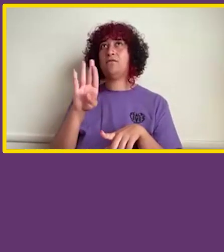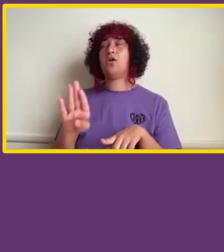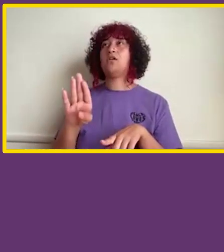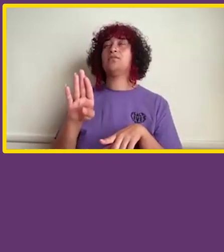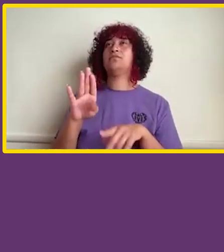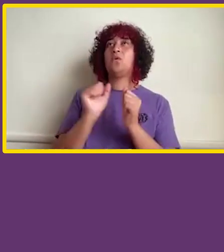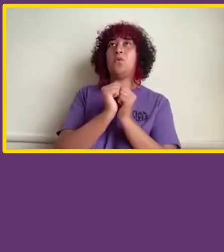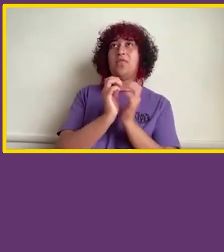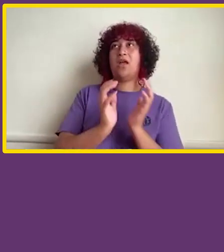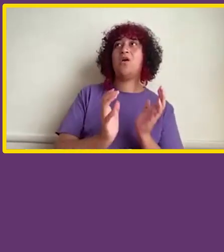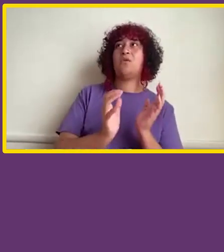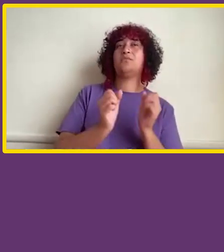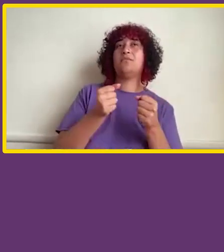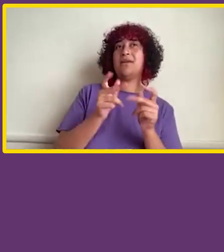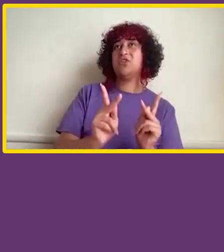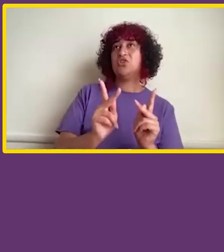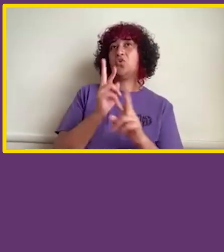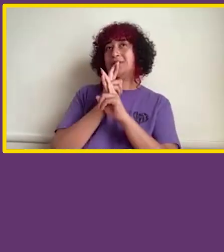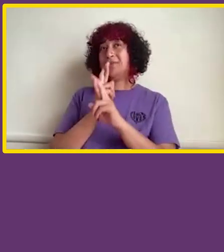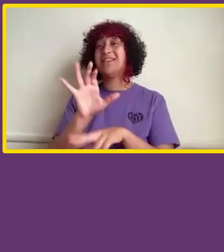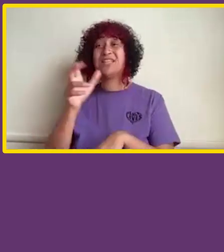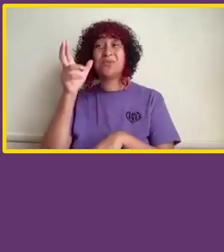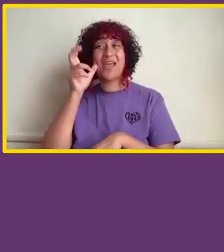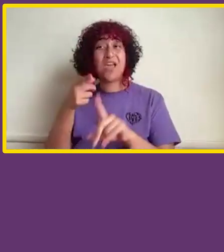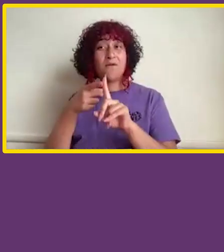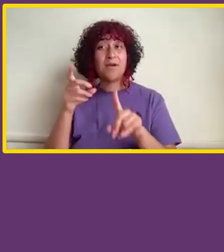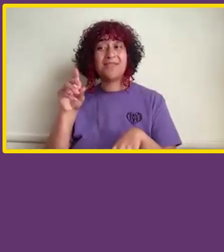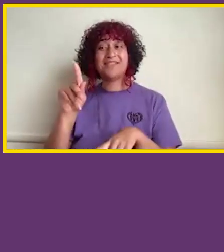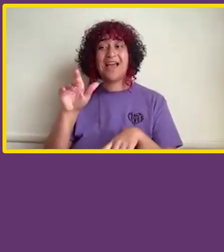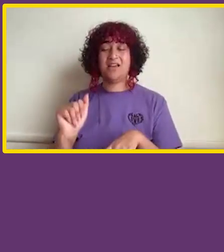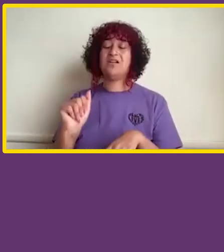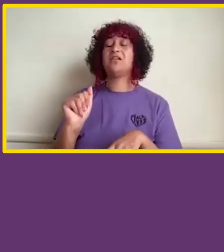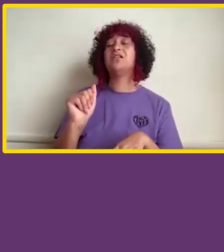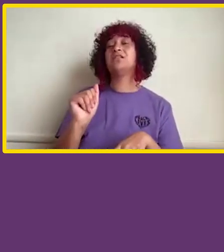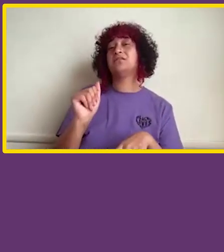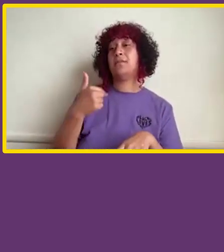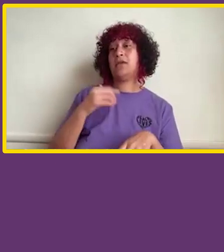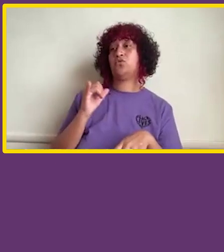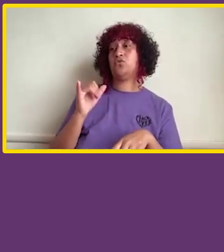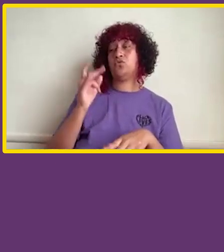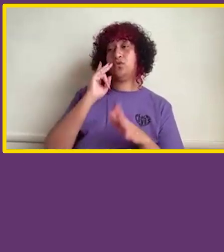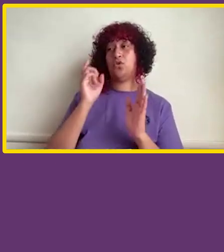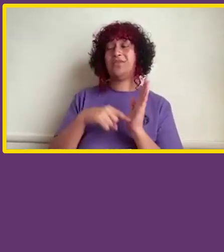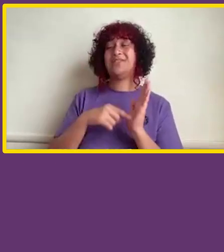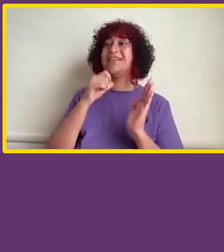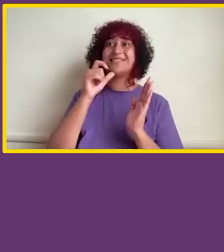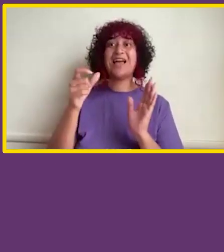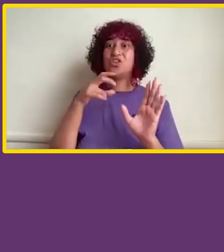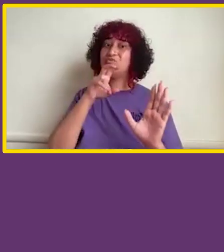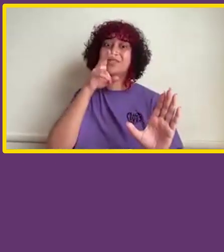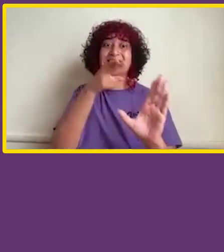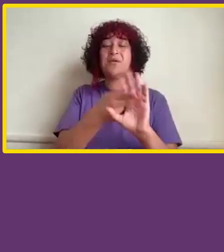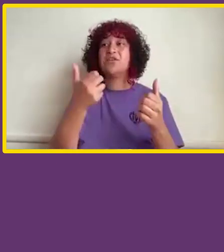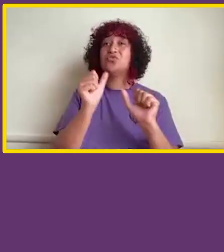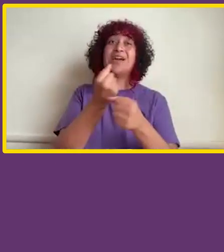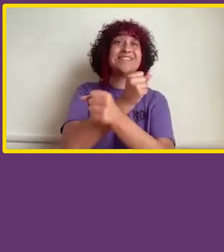respect. That's what I hear from the data that you're sharing and from the data that I've gathered as well. Like, it's not that you jump in and try to save someone. No one